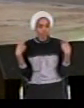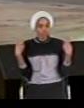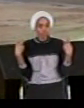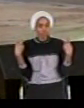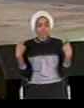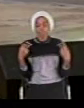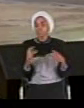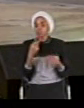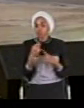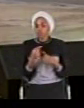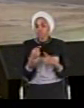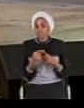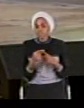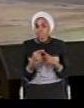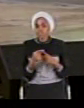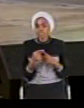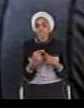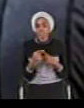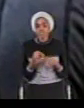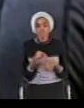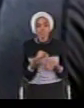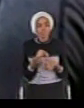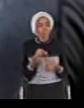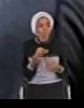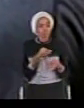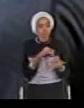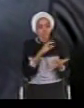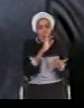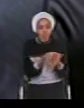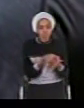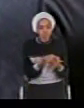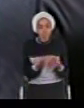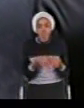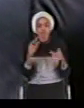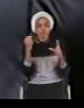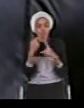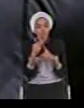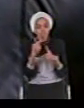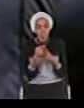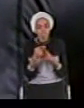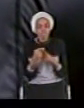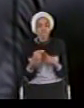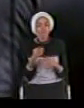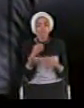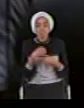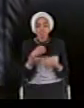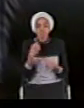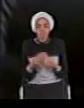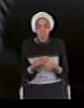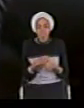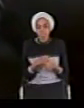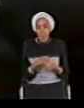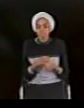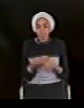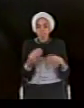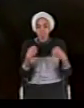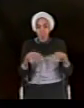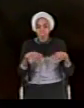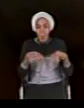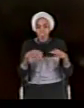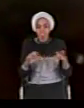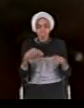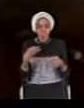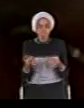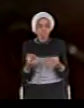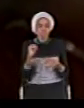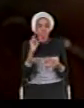hypocritical words, sugar-coated words, motivational words, make merchandise of you,